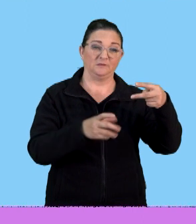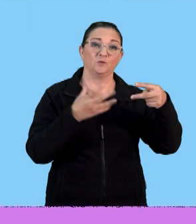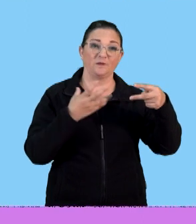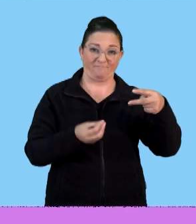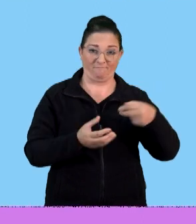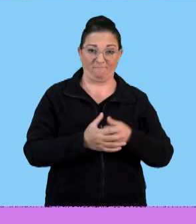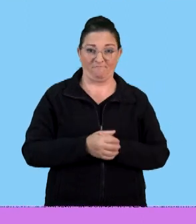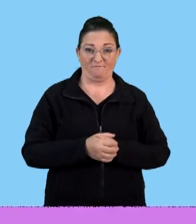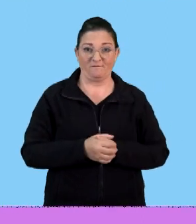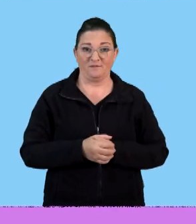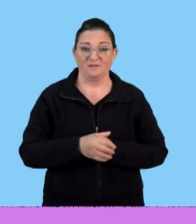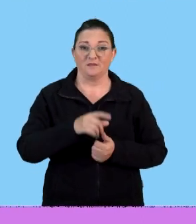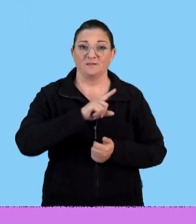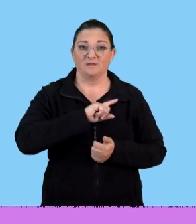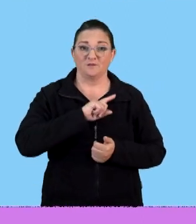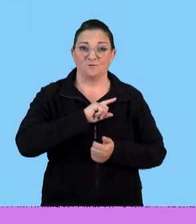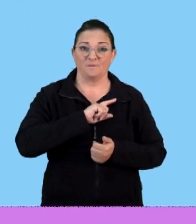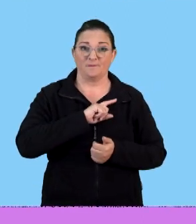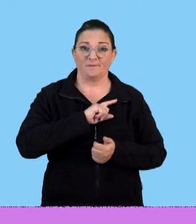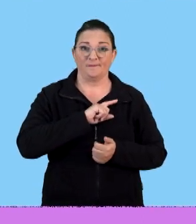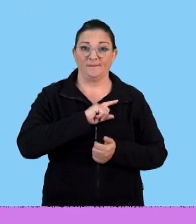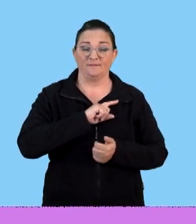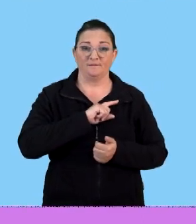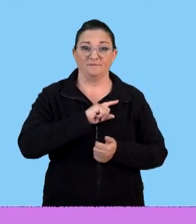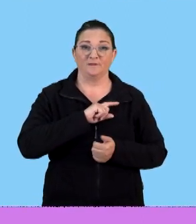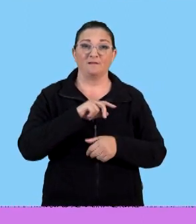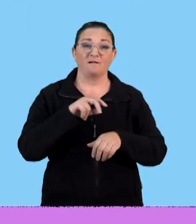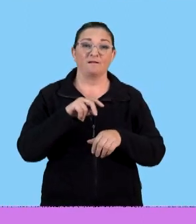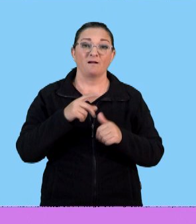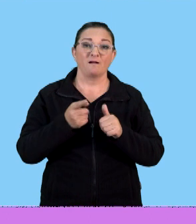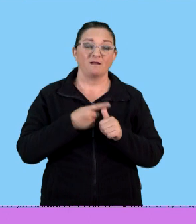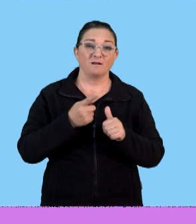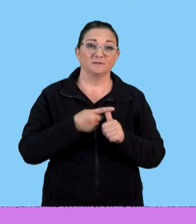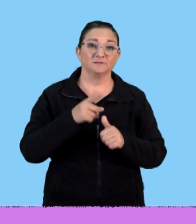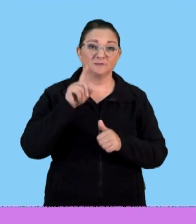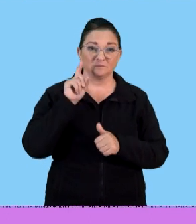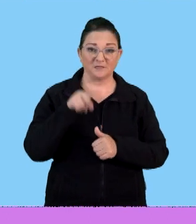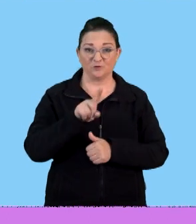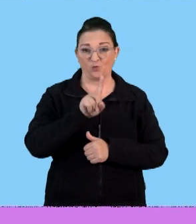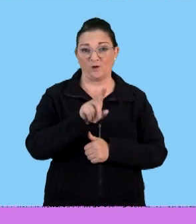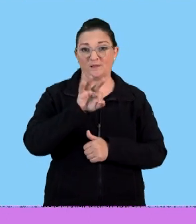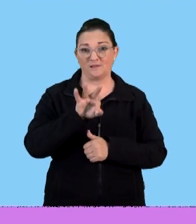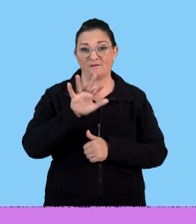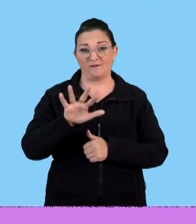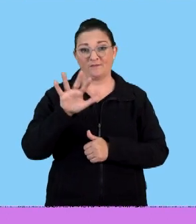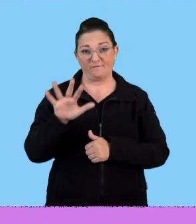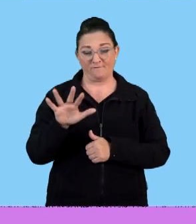these rectangular glass panels. So therefore, we need to say